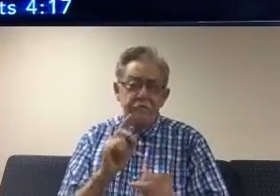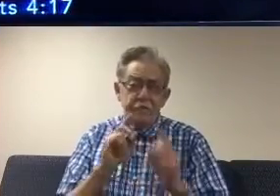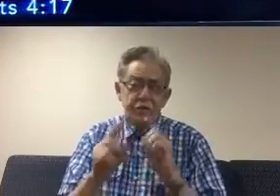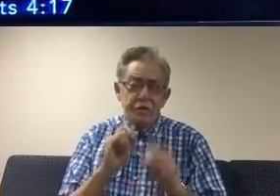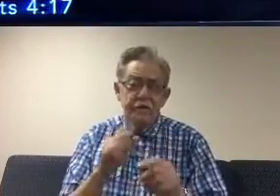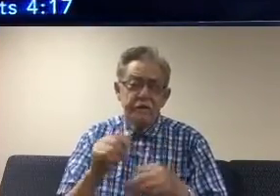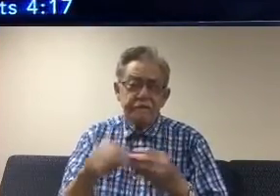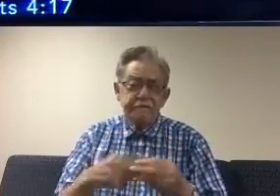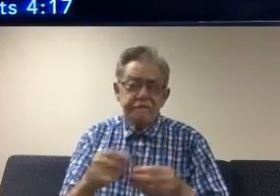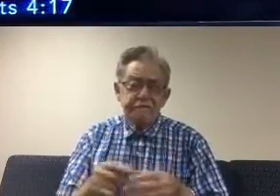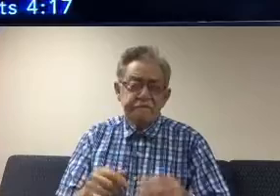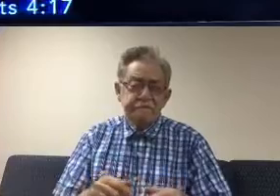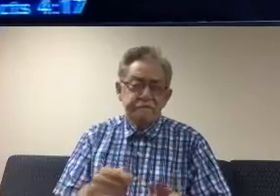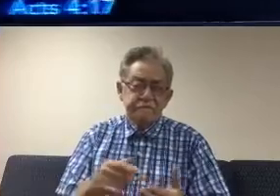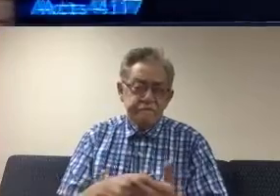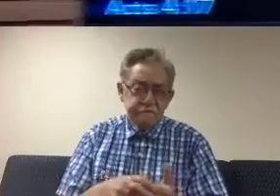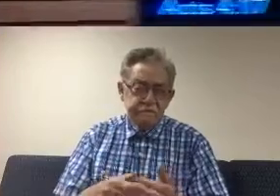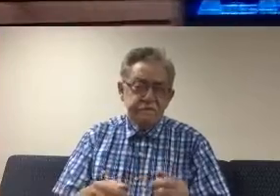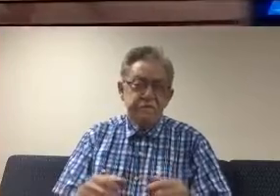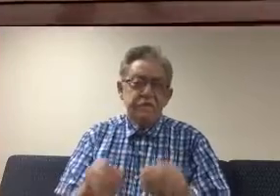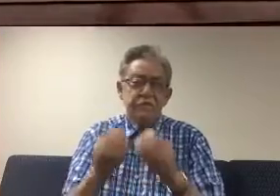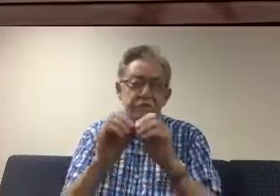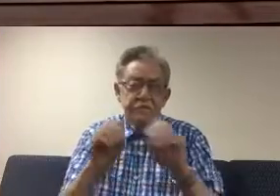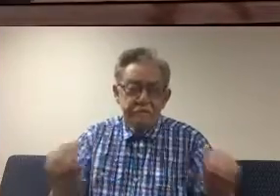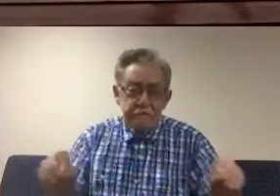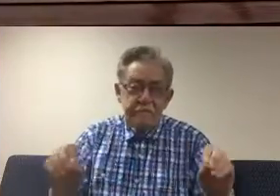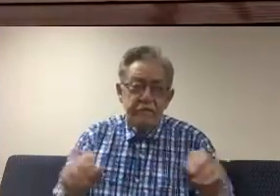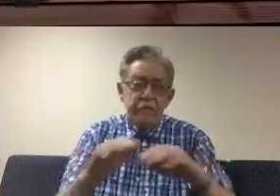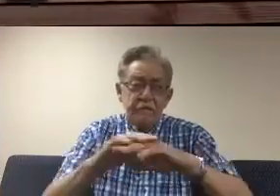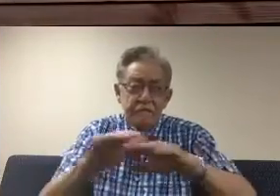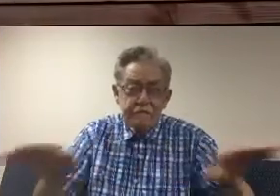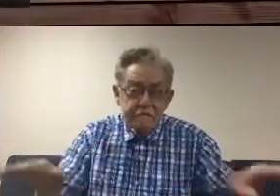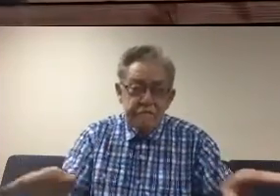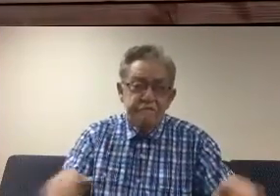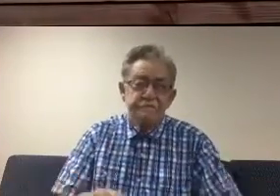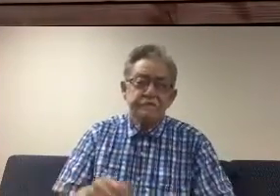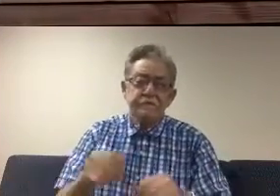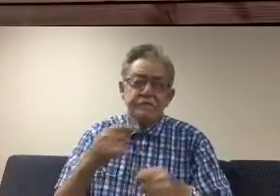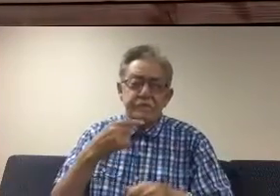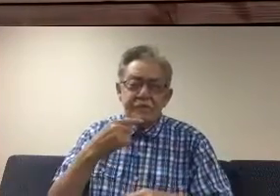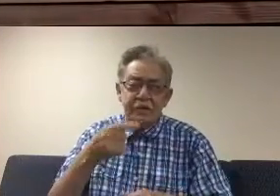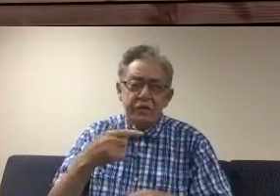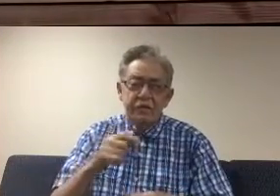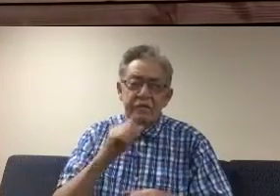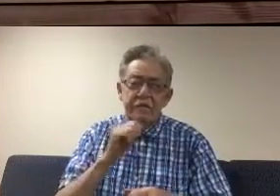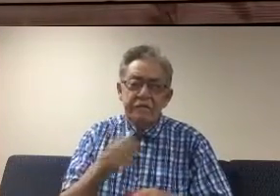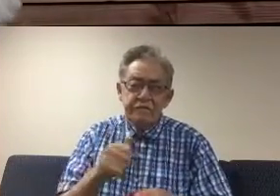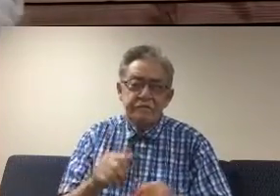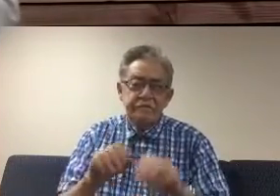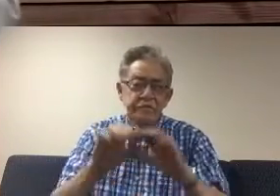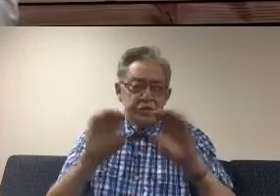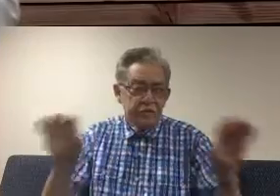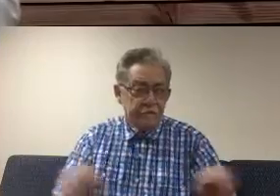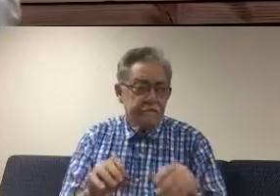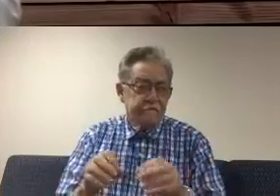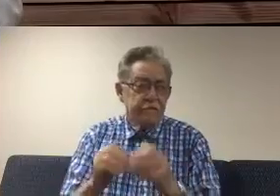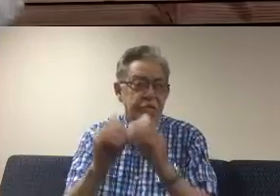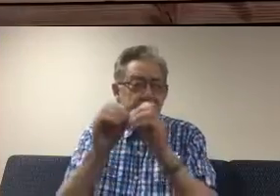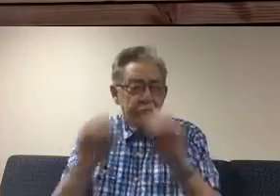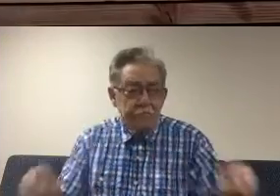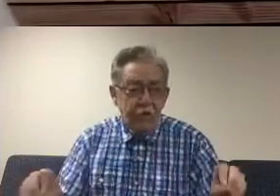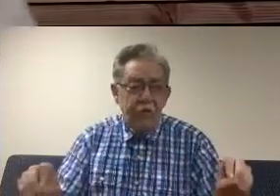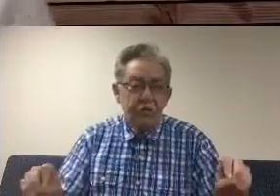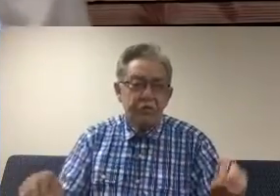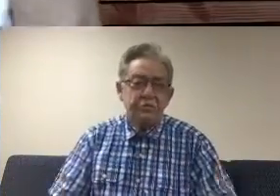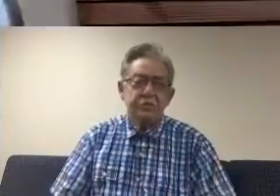to spread any more. So we just need to tell them not to do it anymore. Now,